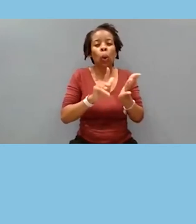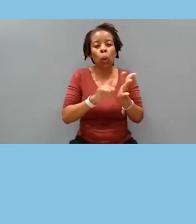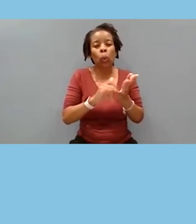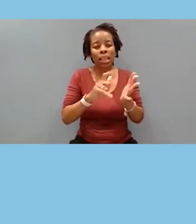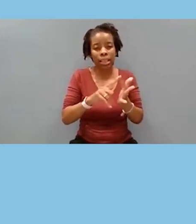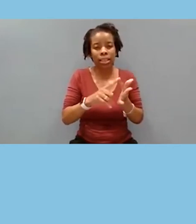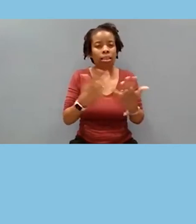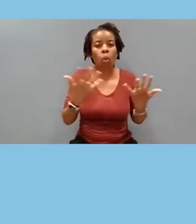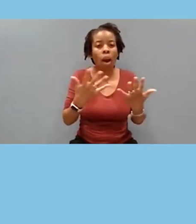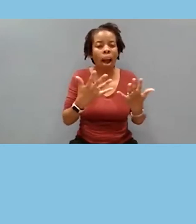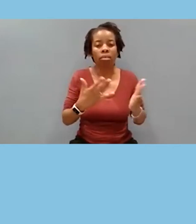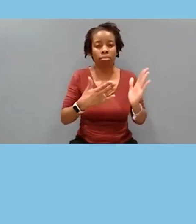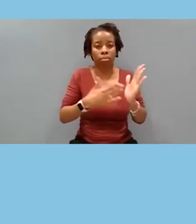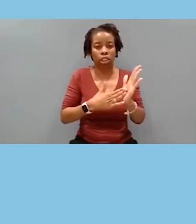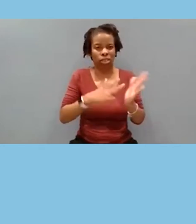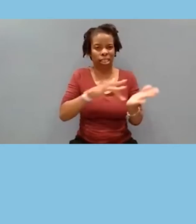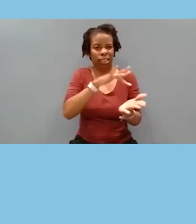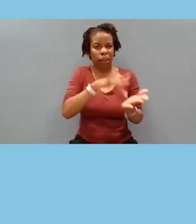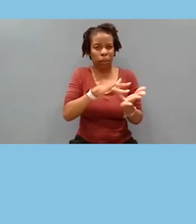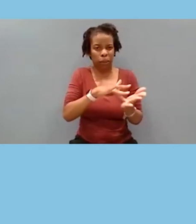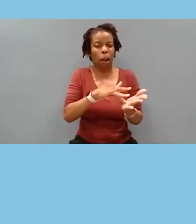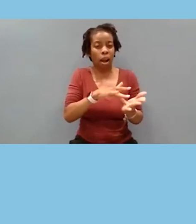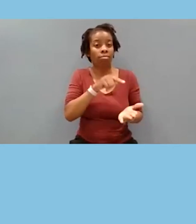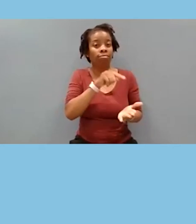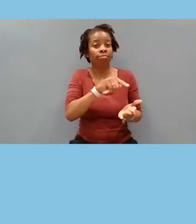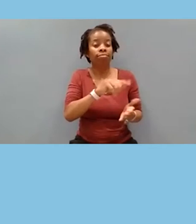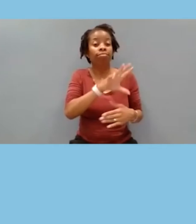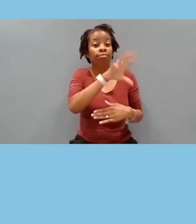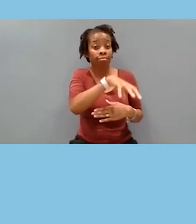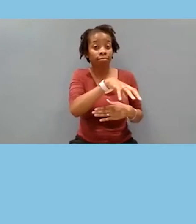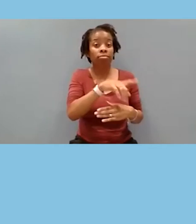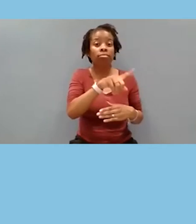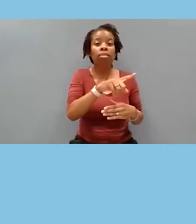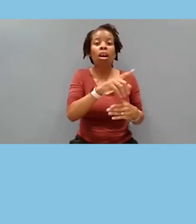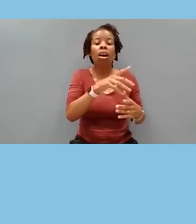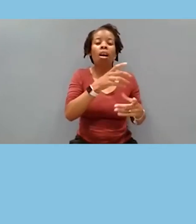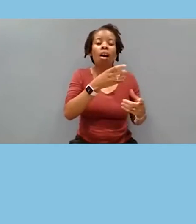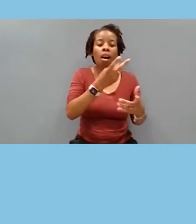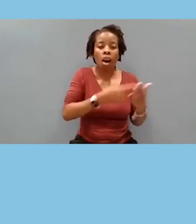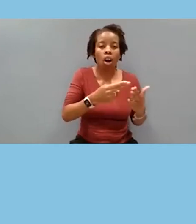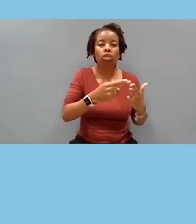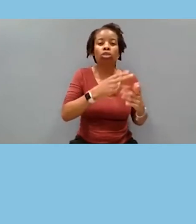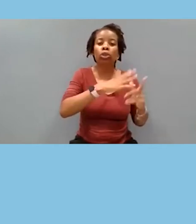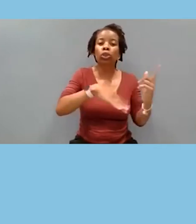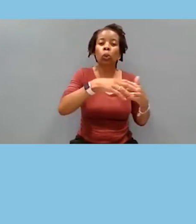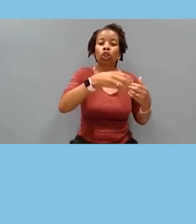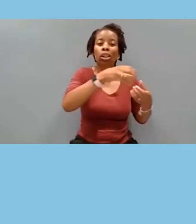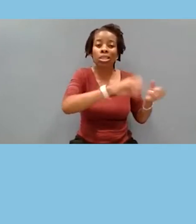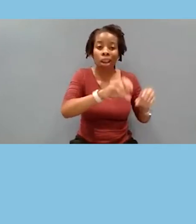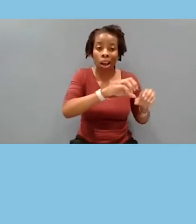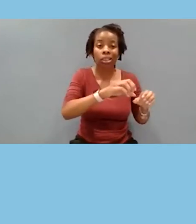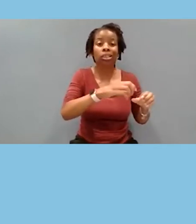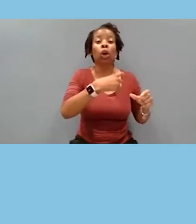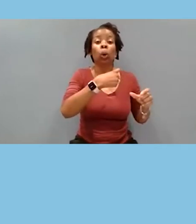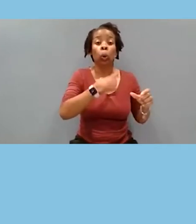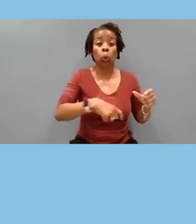Minderoo Center for Technology and Democracy, hosted at the Center for Research in the Arts, Social Sciences and Humanities. That's most often known